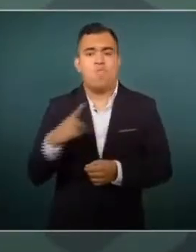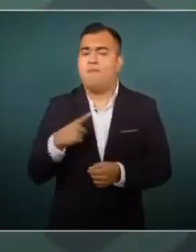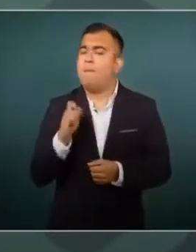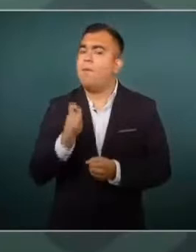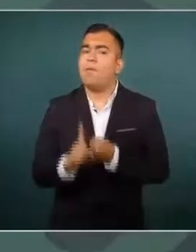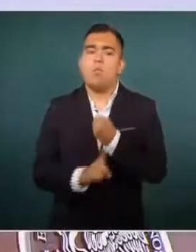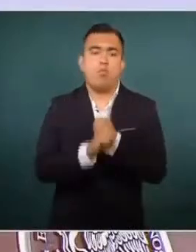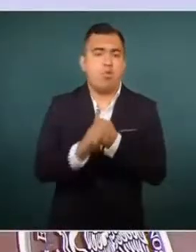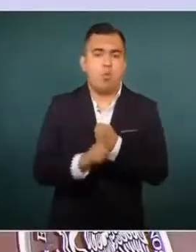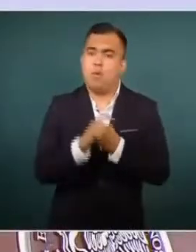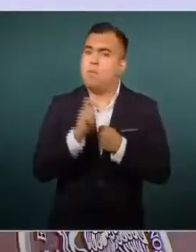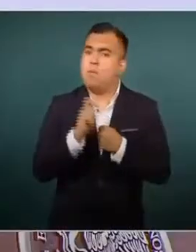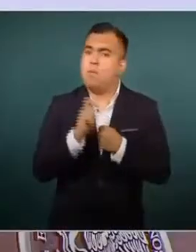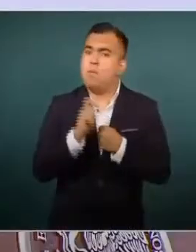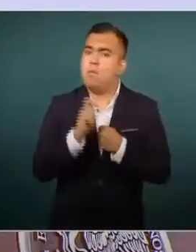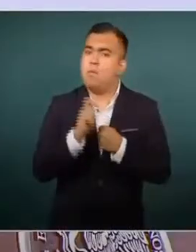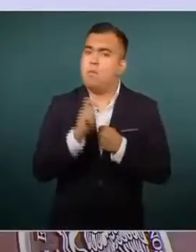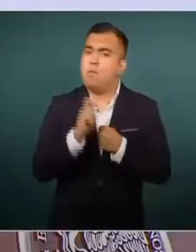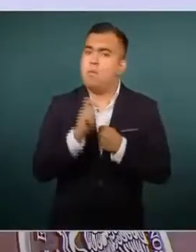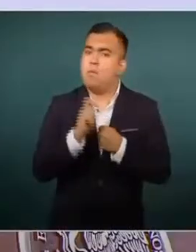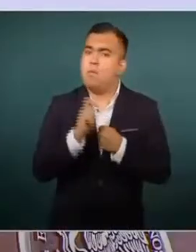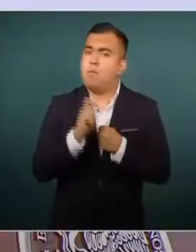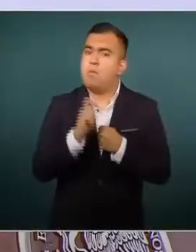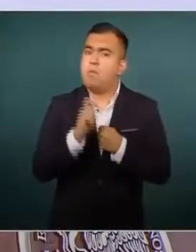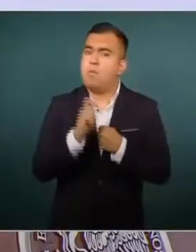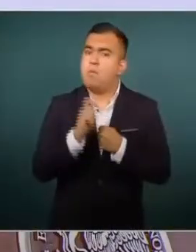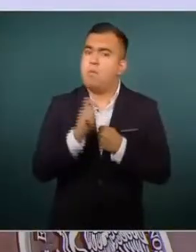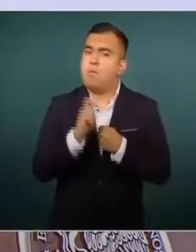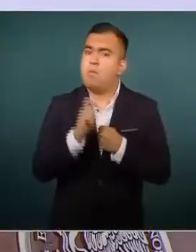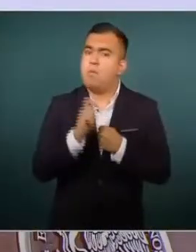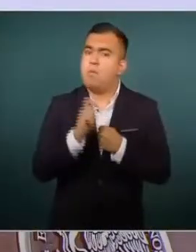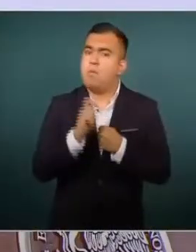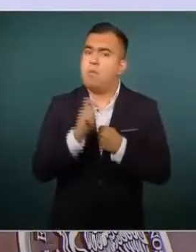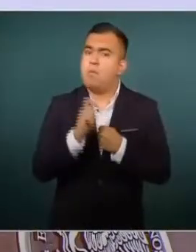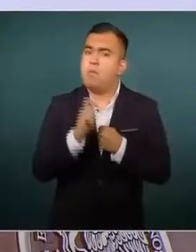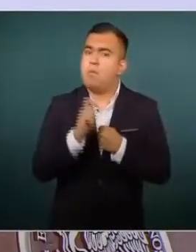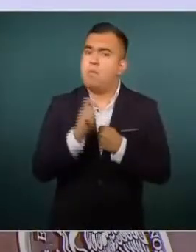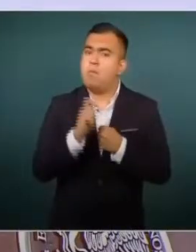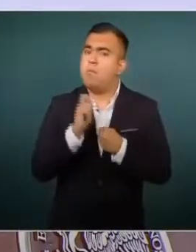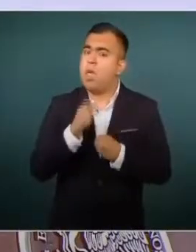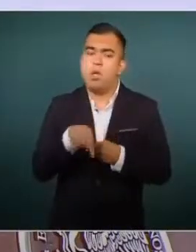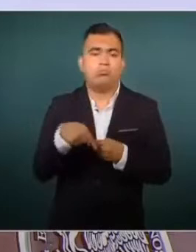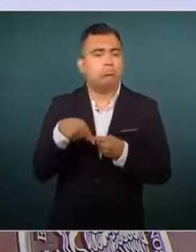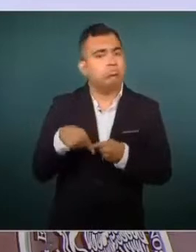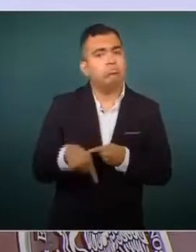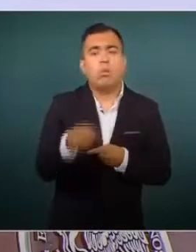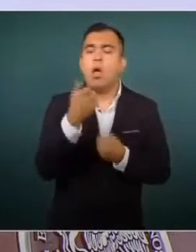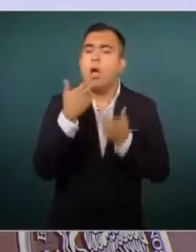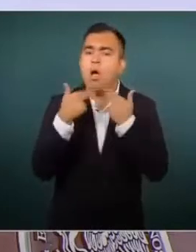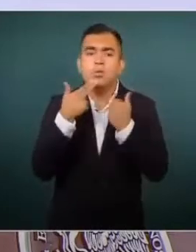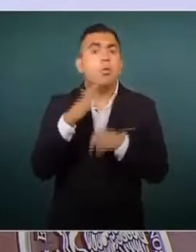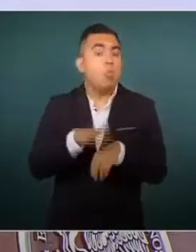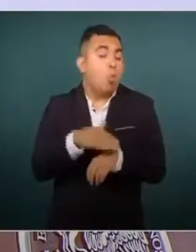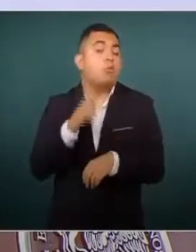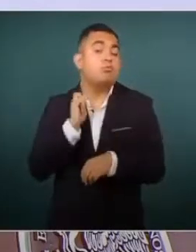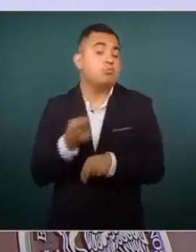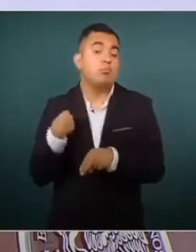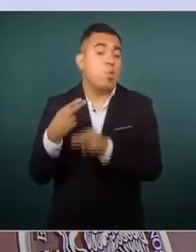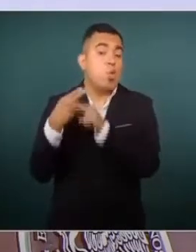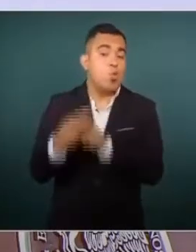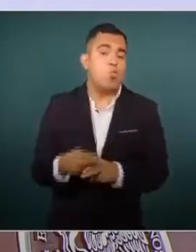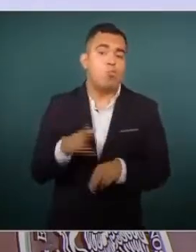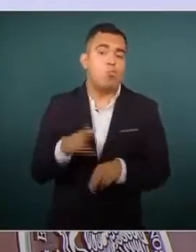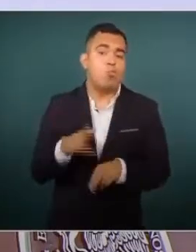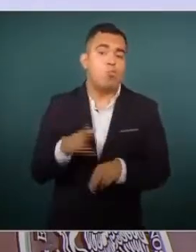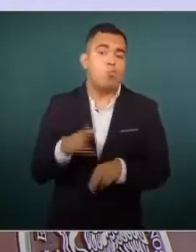sea registrado en Hacienda como tal, And so that it should be registered in a commutal session. porque ha cumplido con todos los pasos que marca la